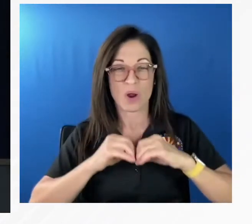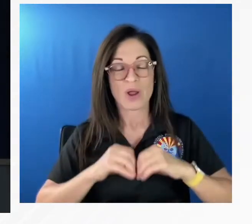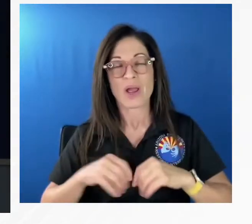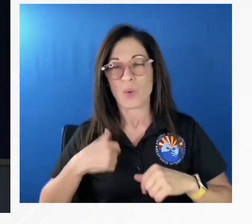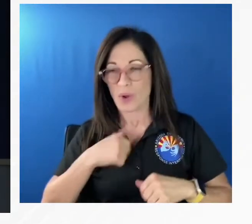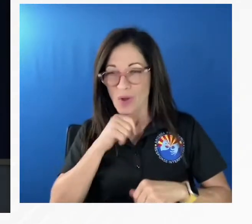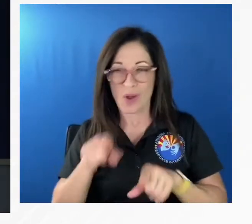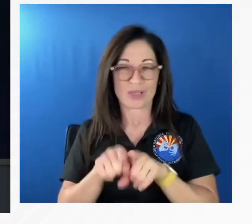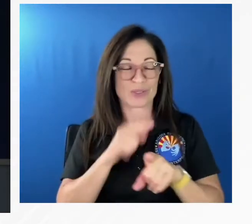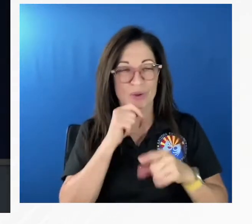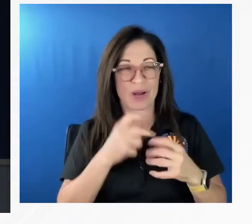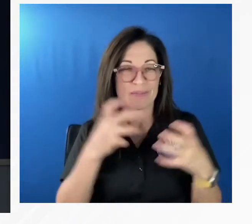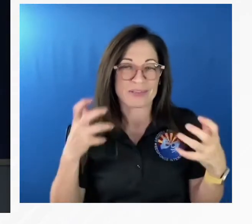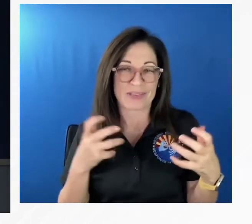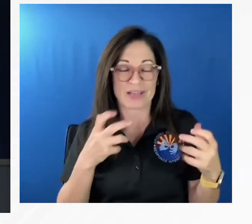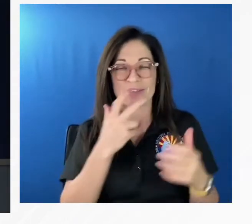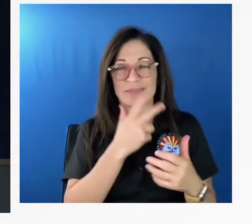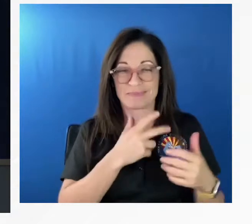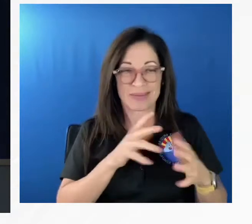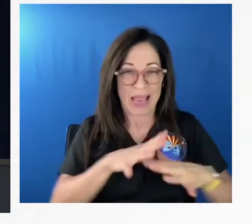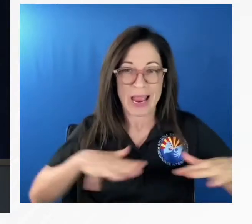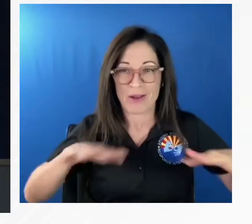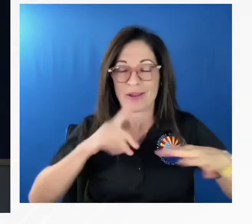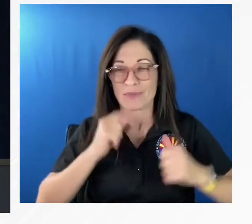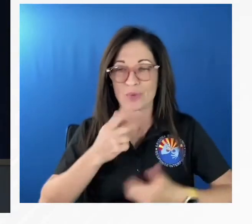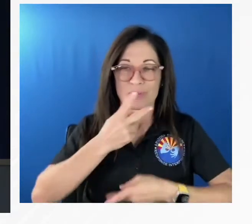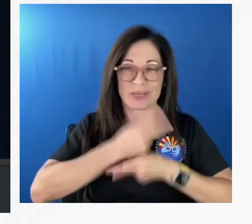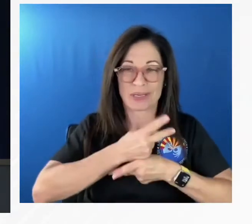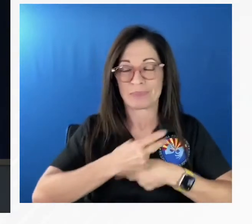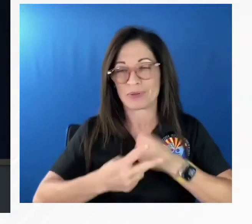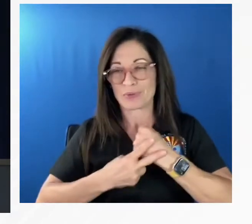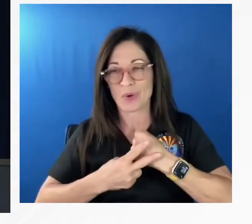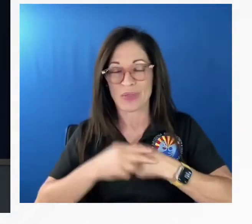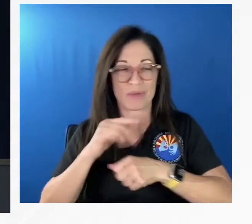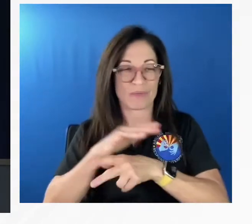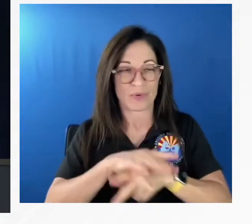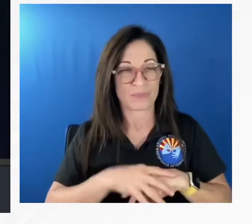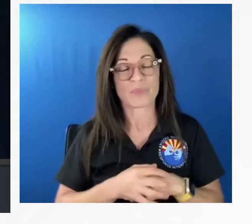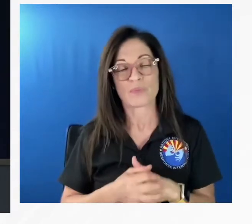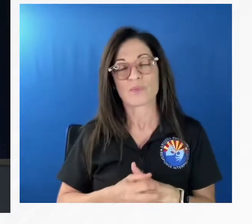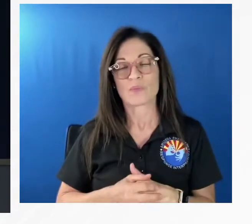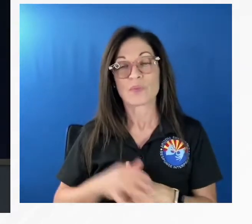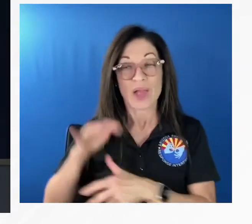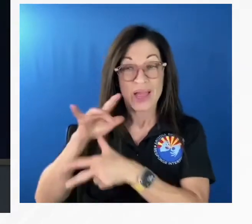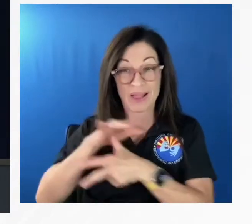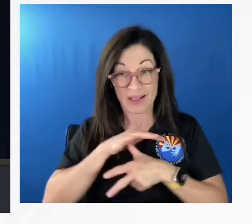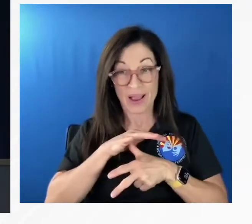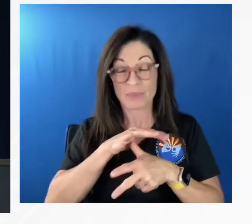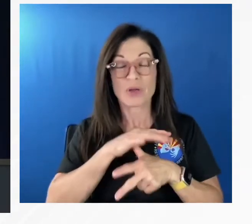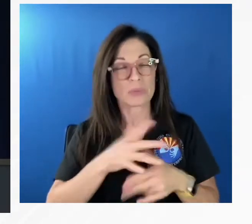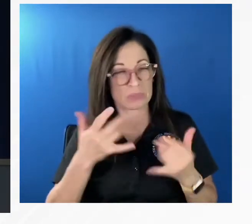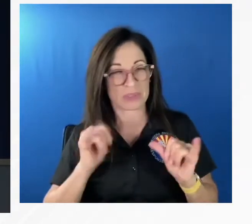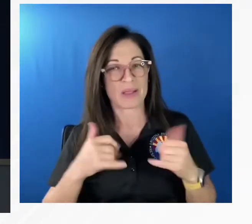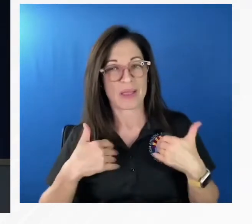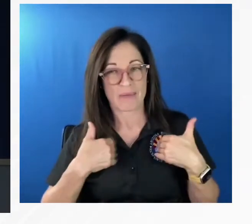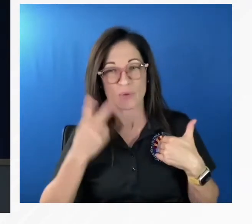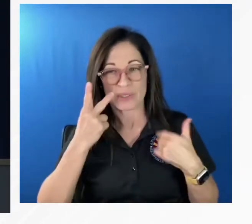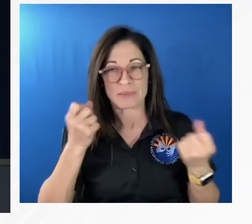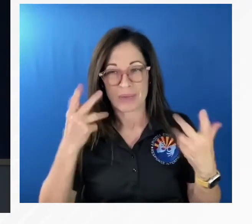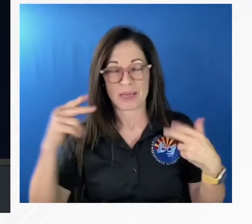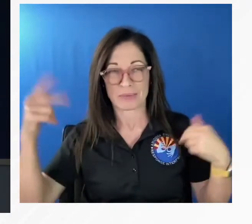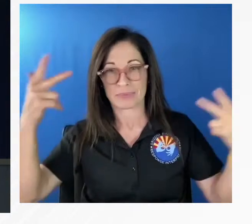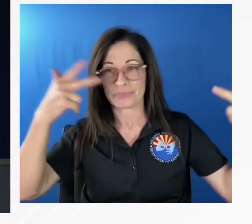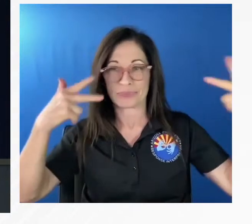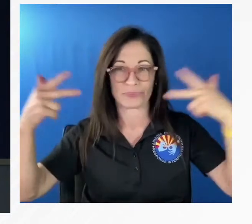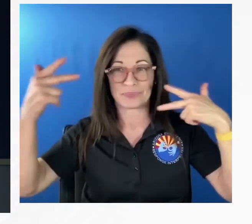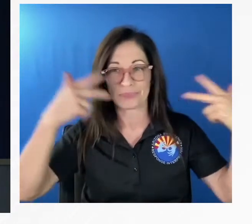We do risk management to use the appropriate tool for the appropriate job. The helicopters obviously are still in play. You see a lot of them flying over.